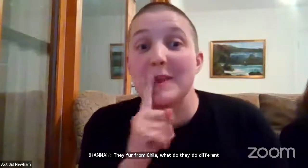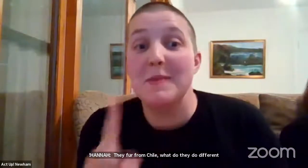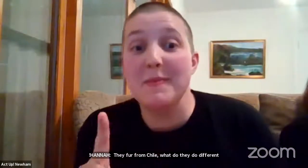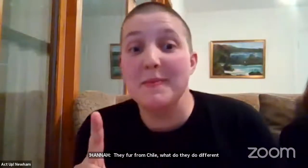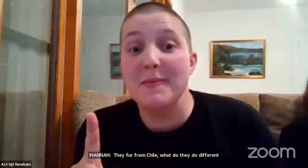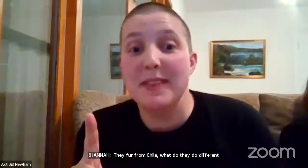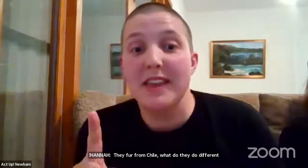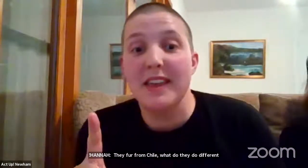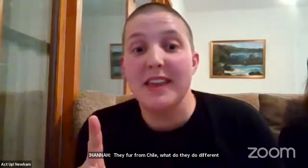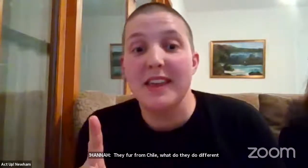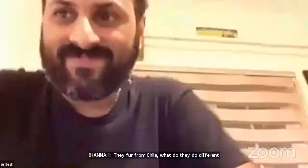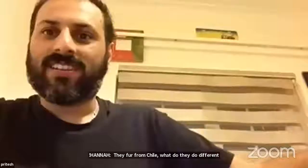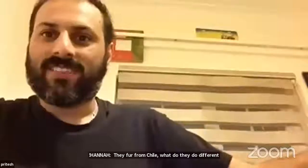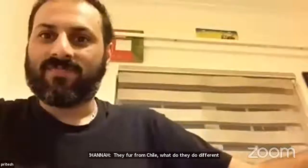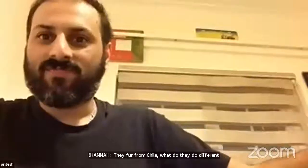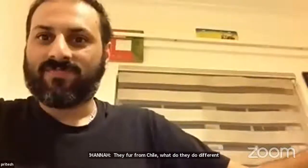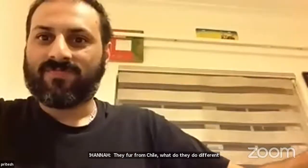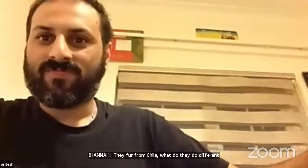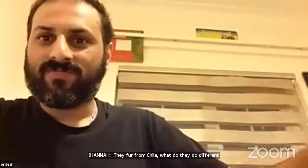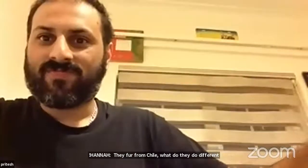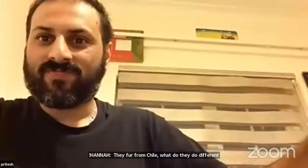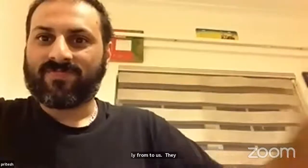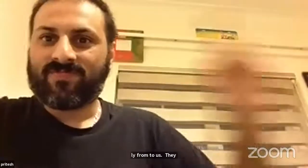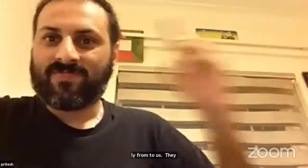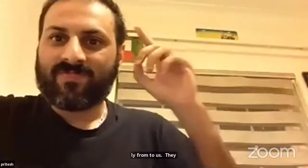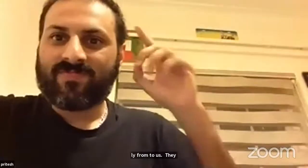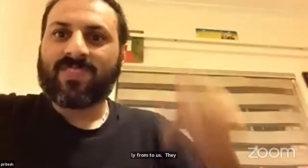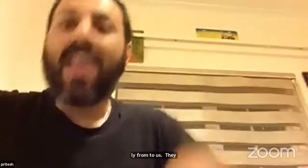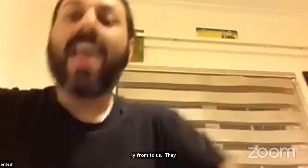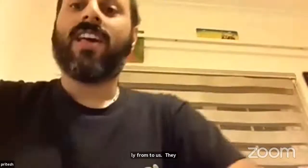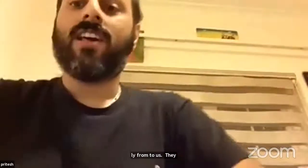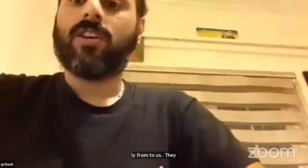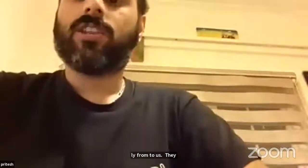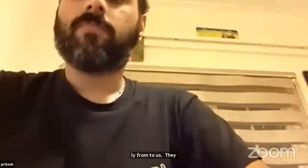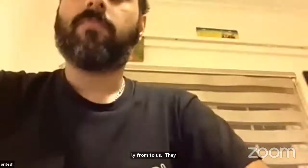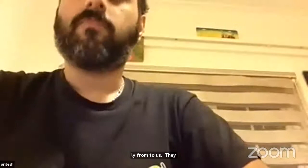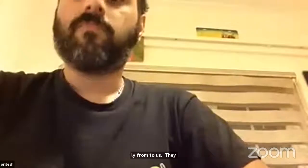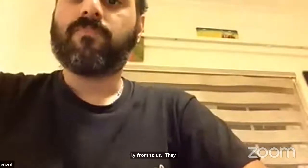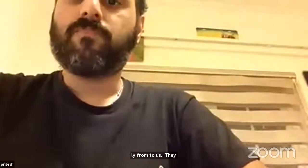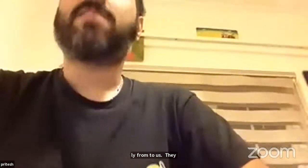They Speak speak, what do they speak?